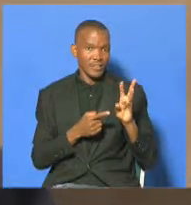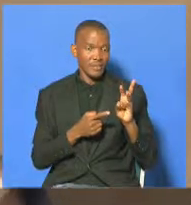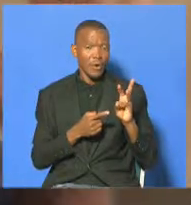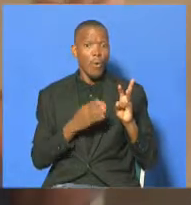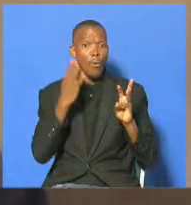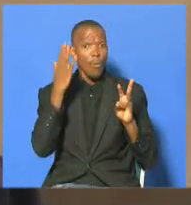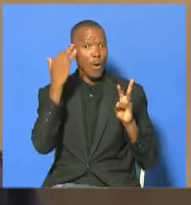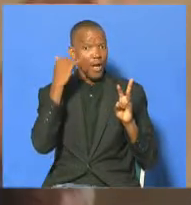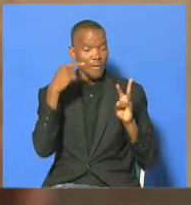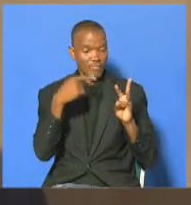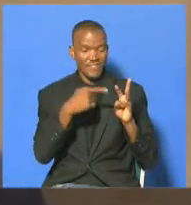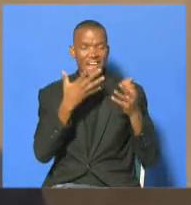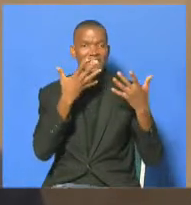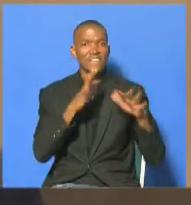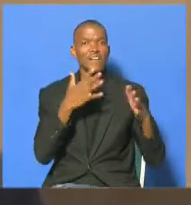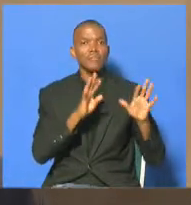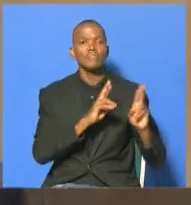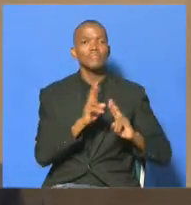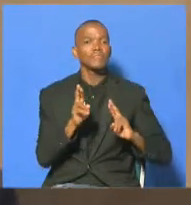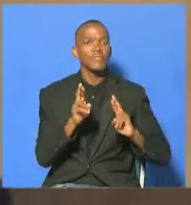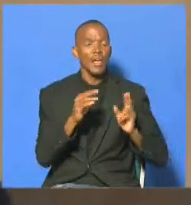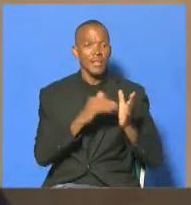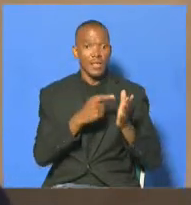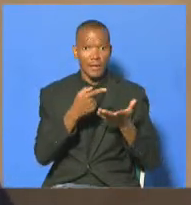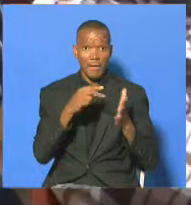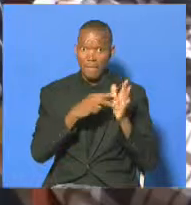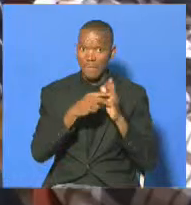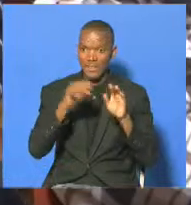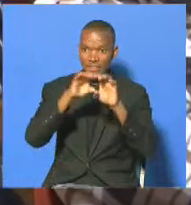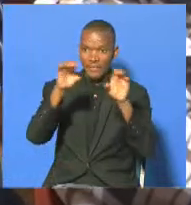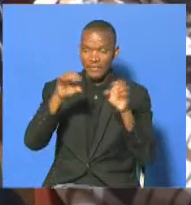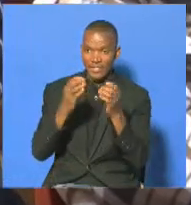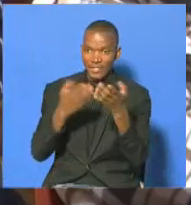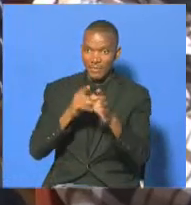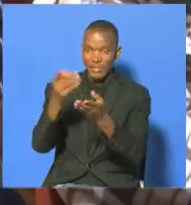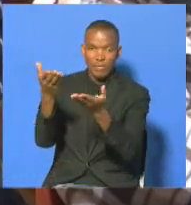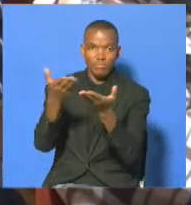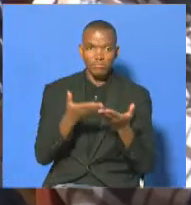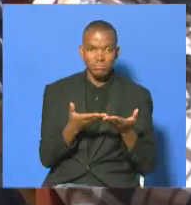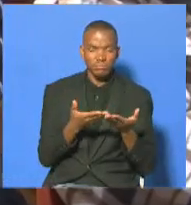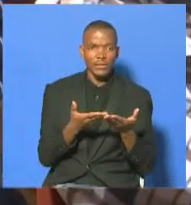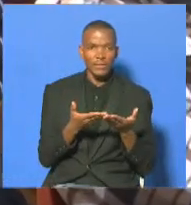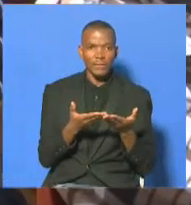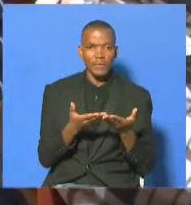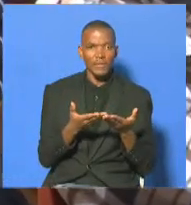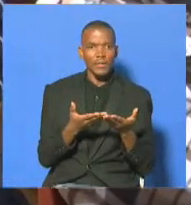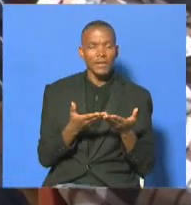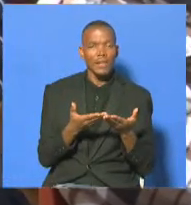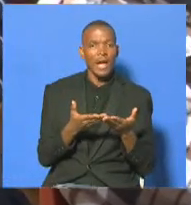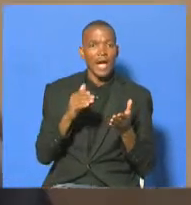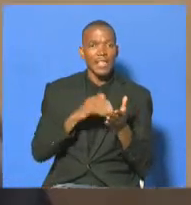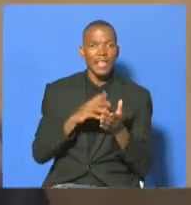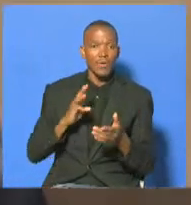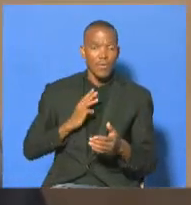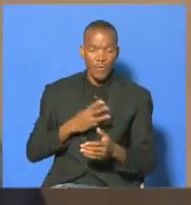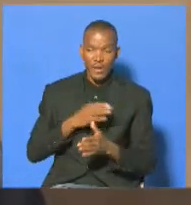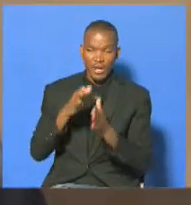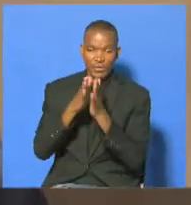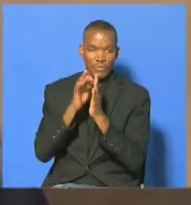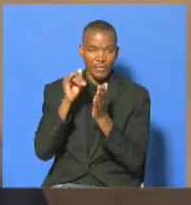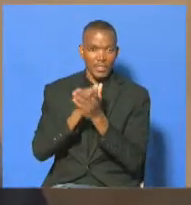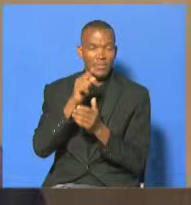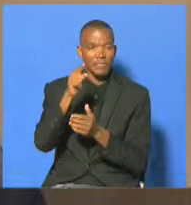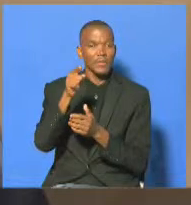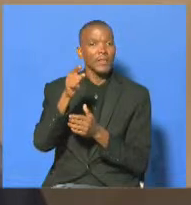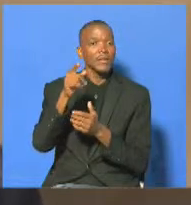Ka gore ba o ya no go wetse go ba gore di death certificate ditso. Mme re ba kopile gore a ba geso